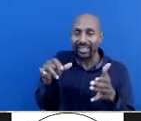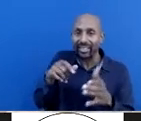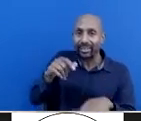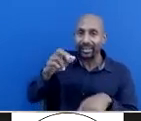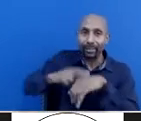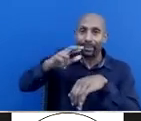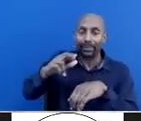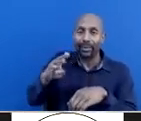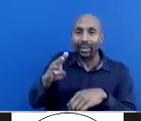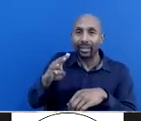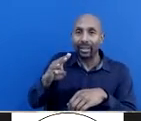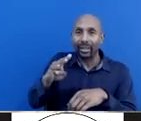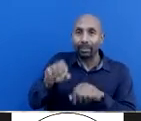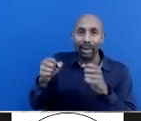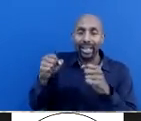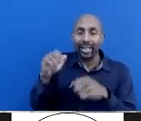something wholly new